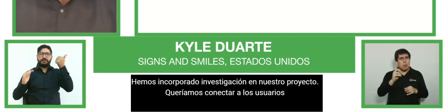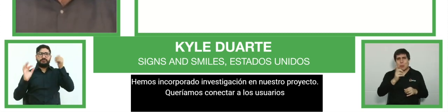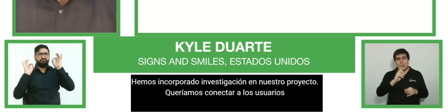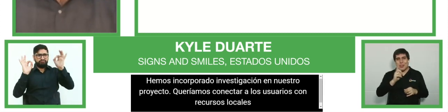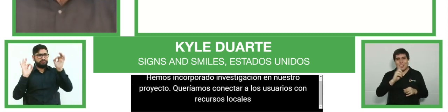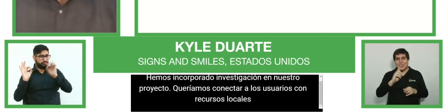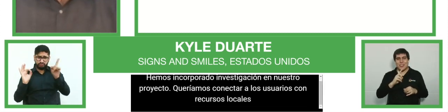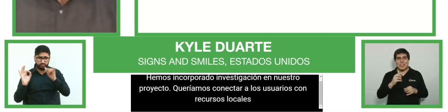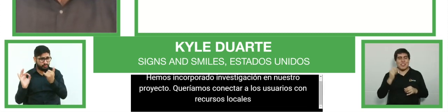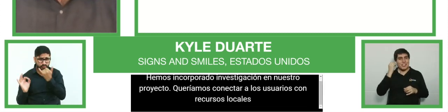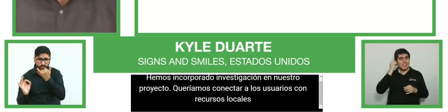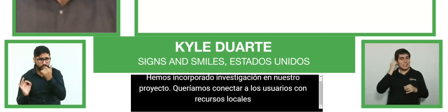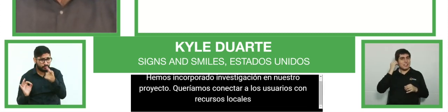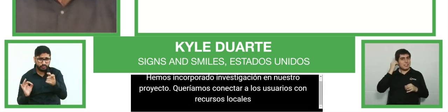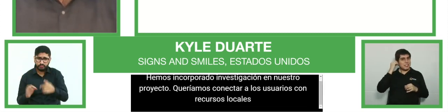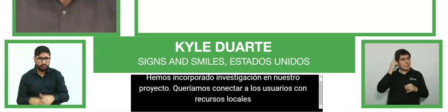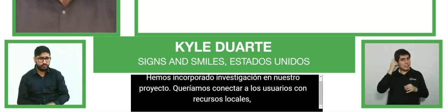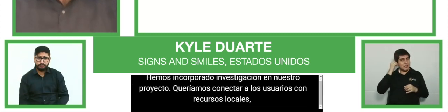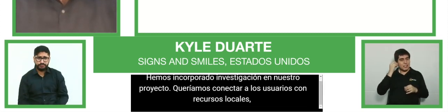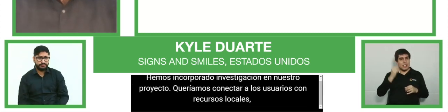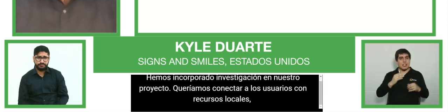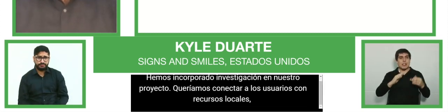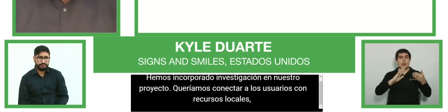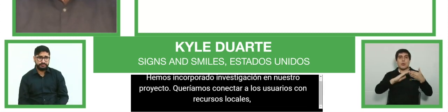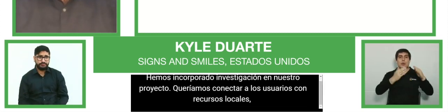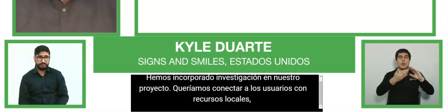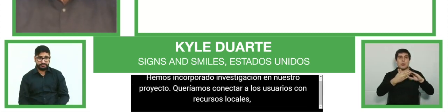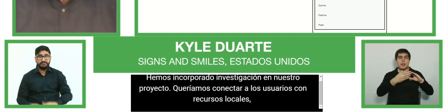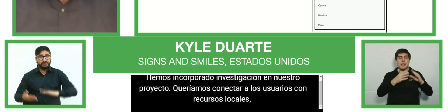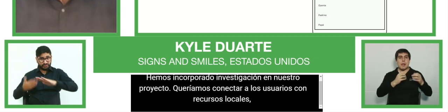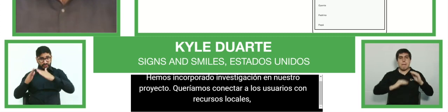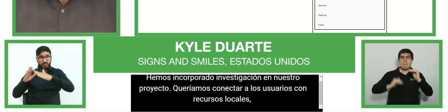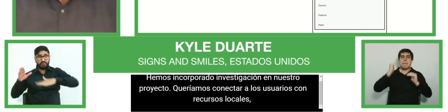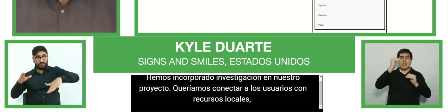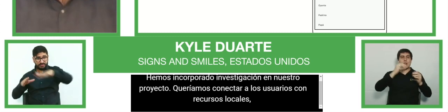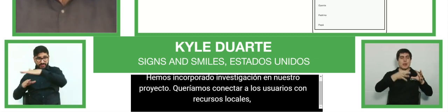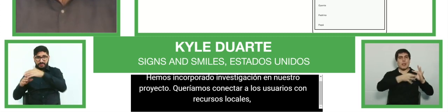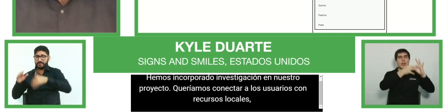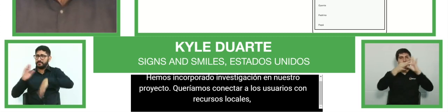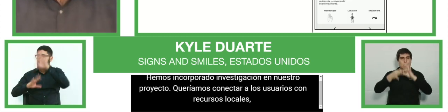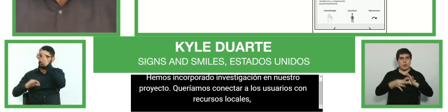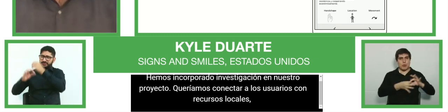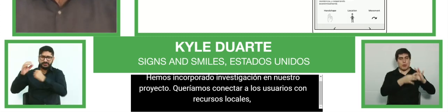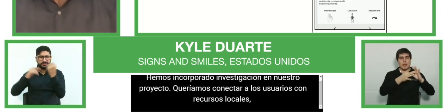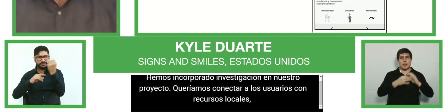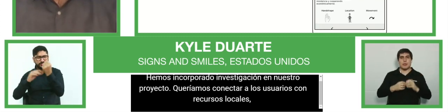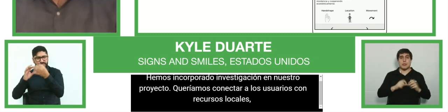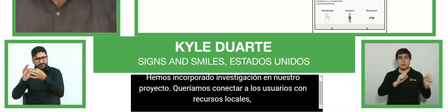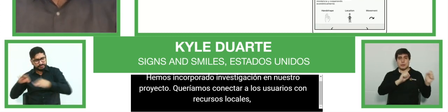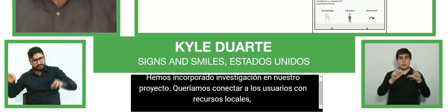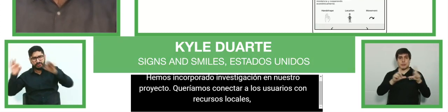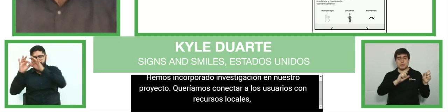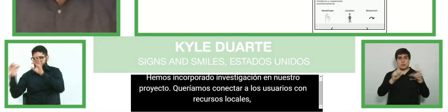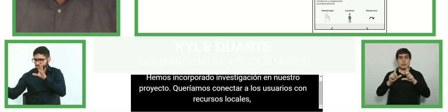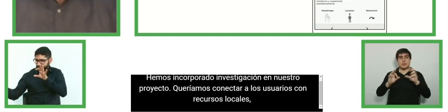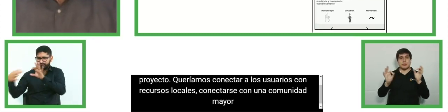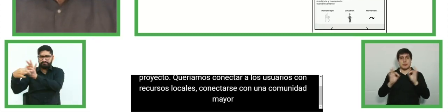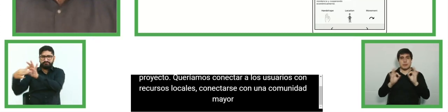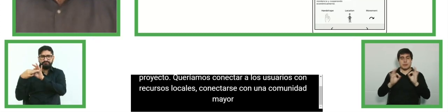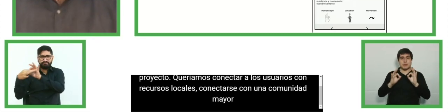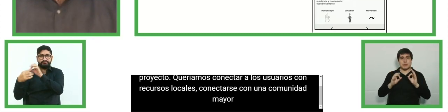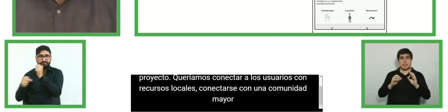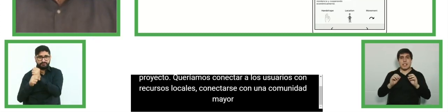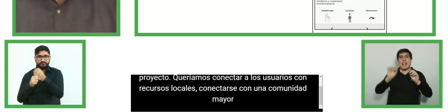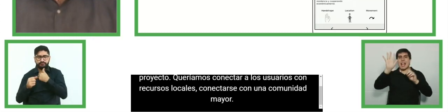So quickly, I'll run through a couple of the features of the app. We have a dictionary